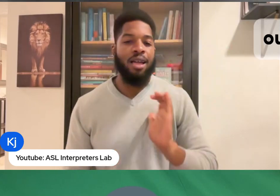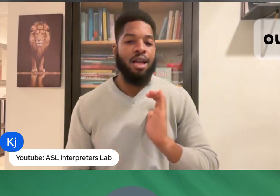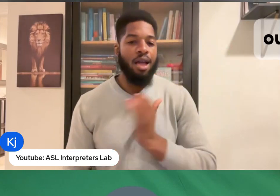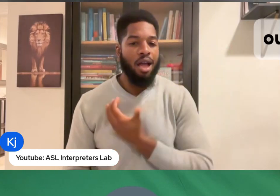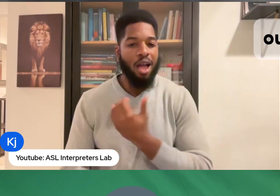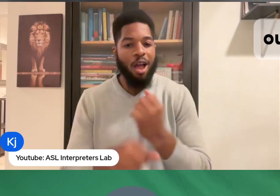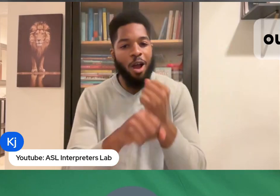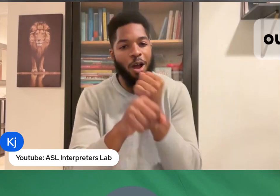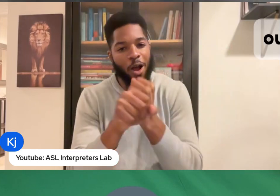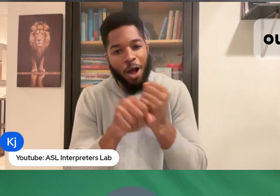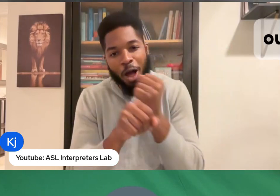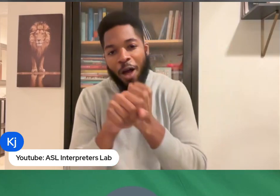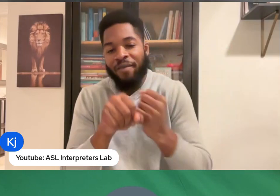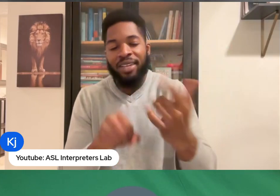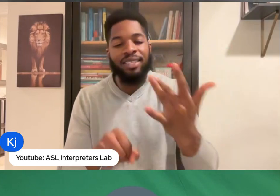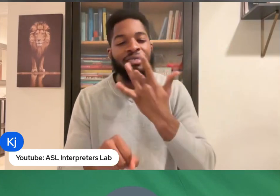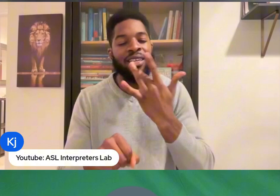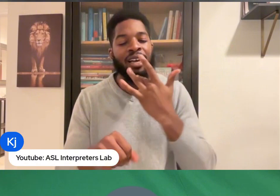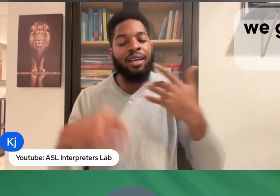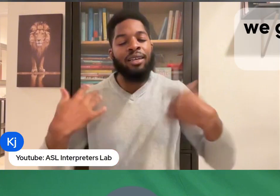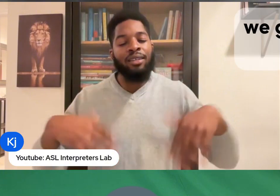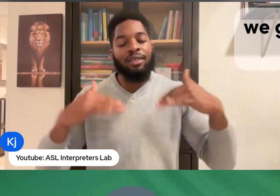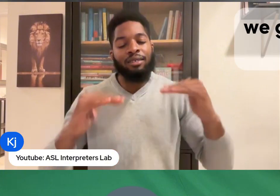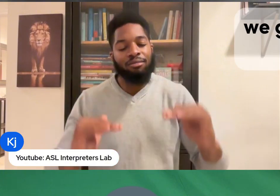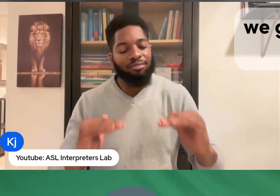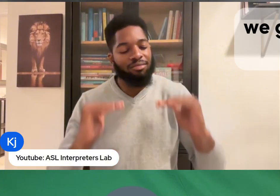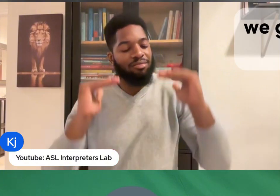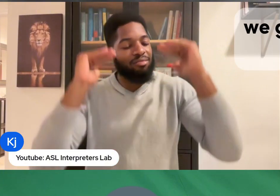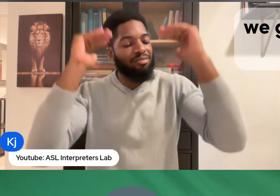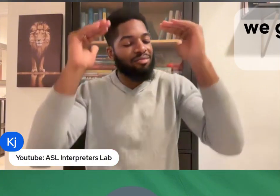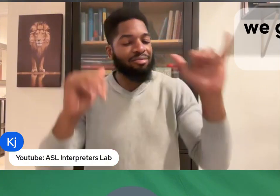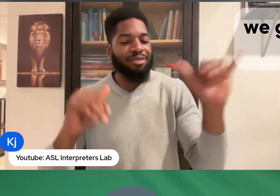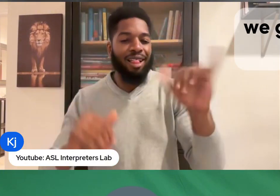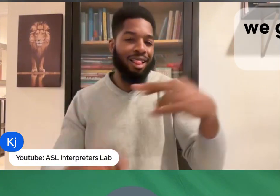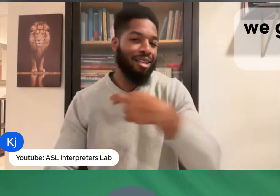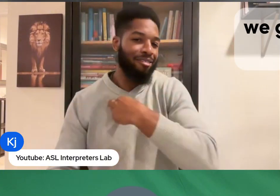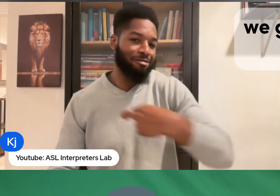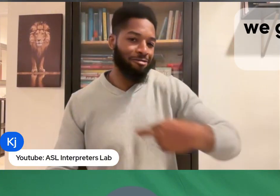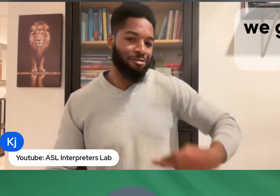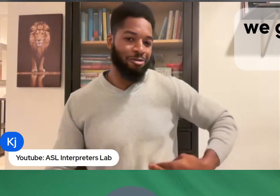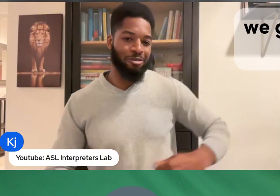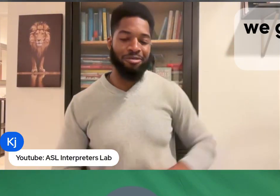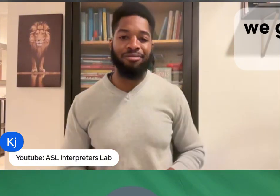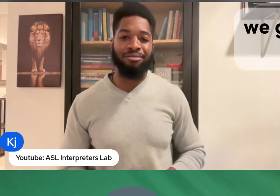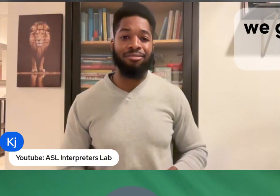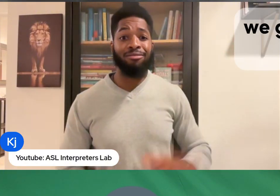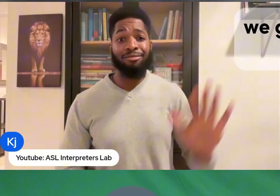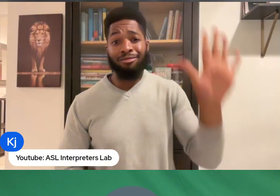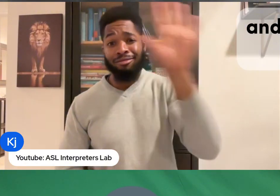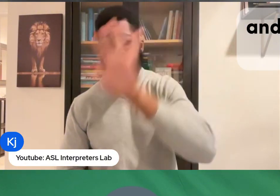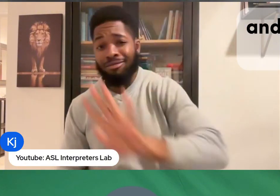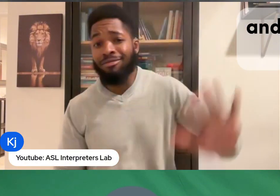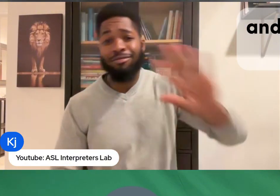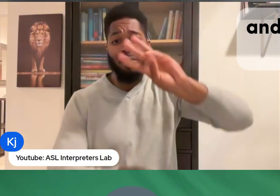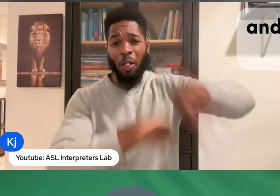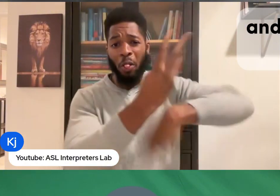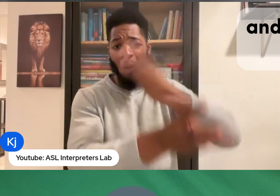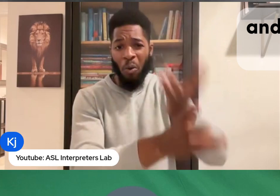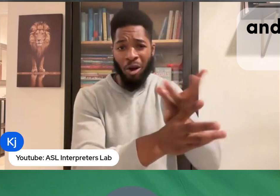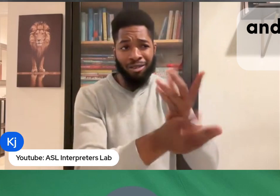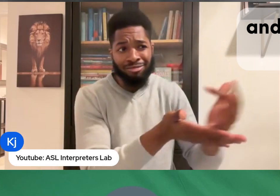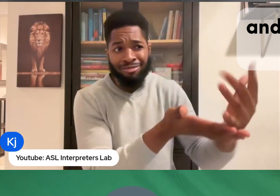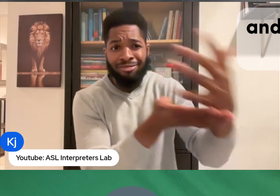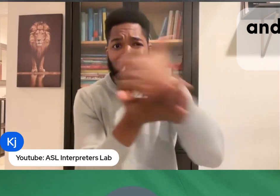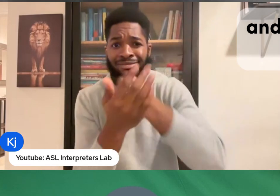beans are regal. We get our beans from all over the globe, and then when